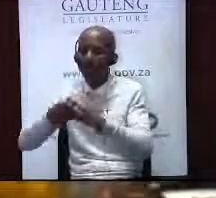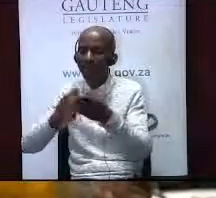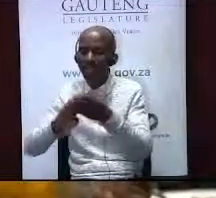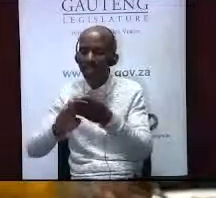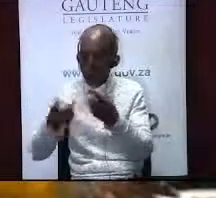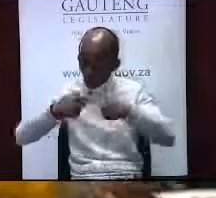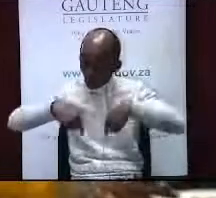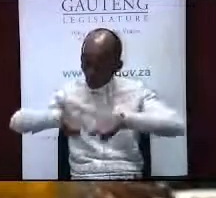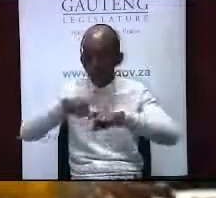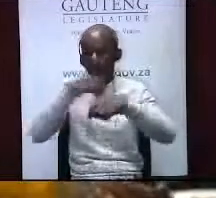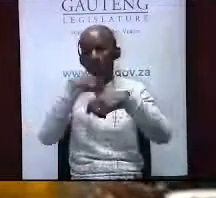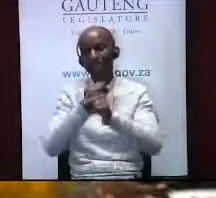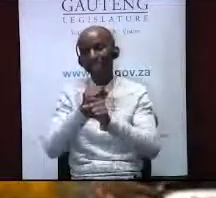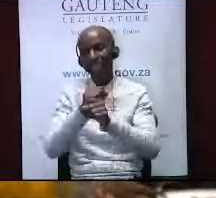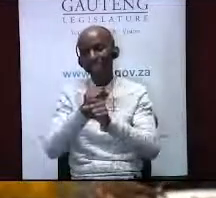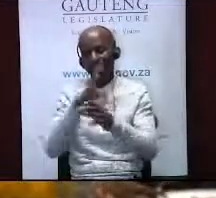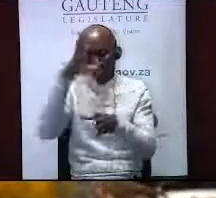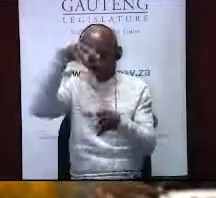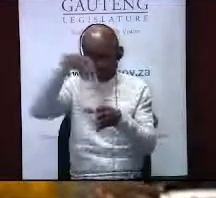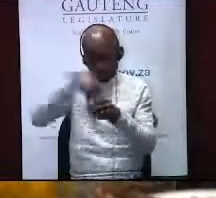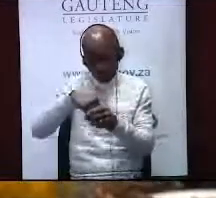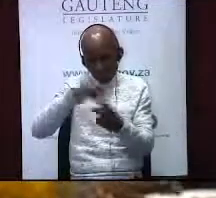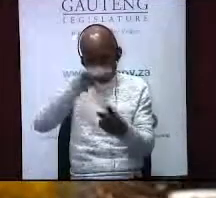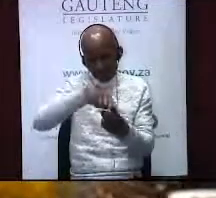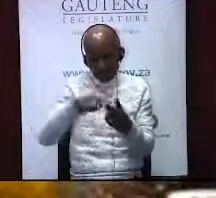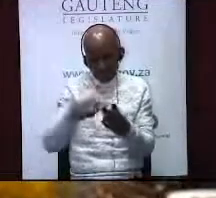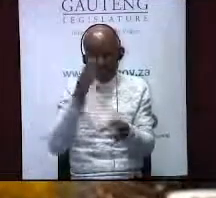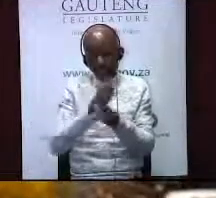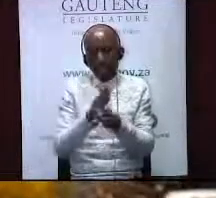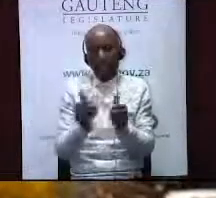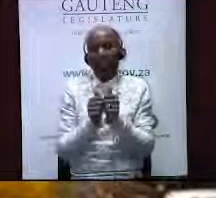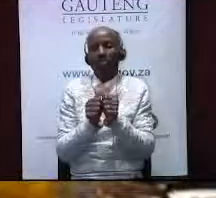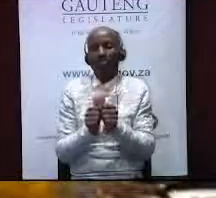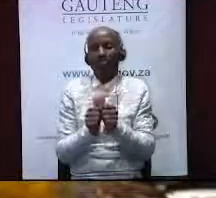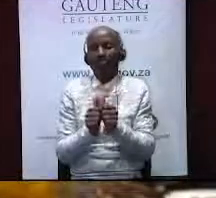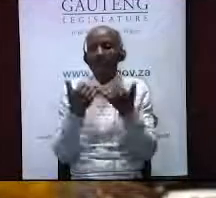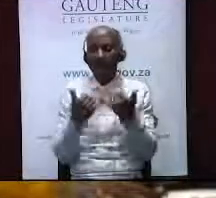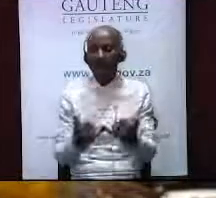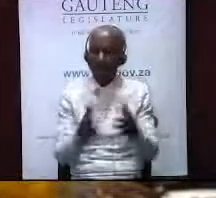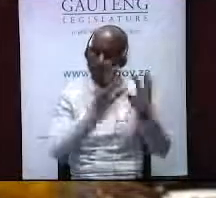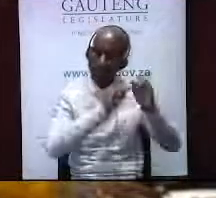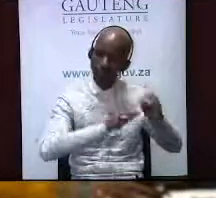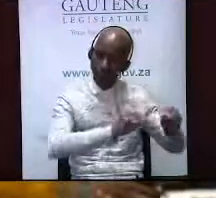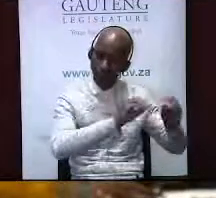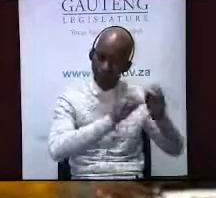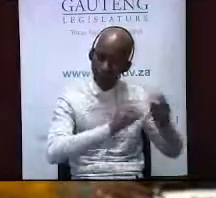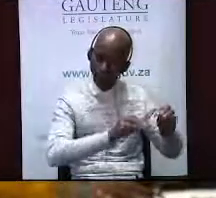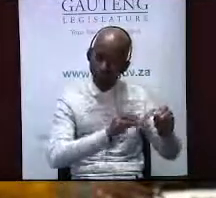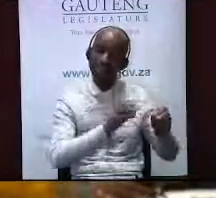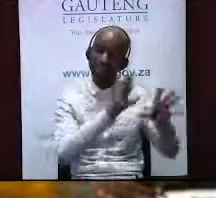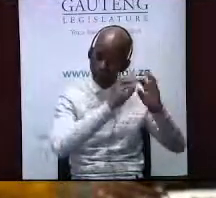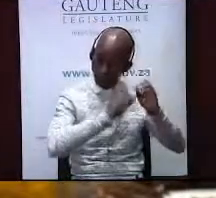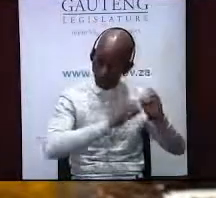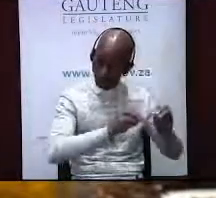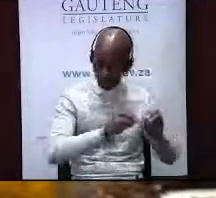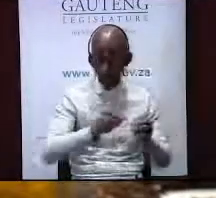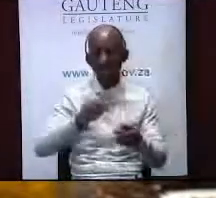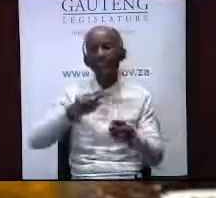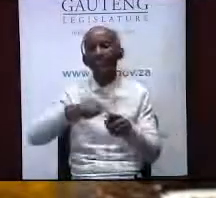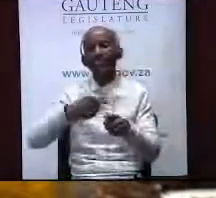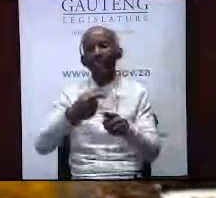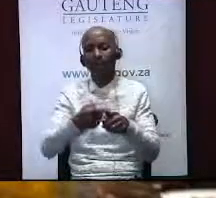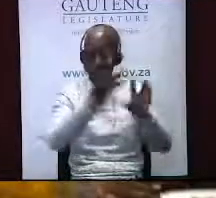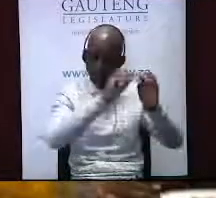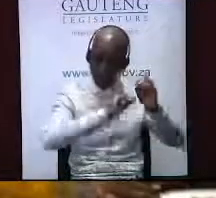are made to fit together, to work together. So let us teach. Let us teach by example. Let